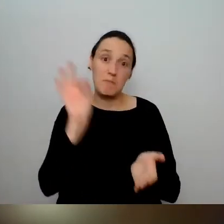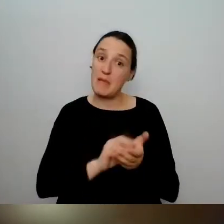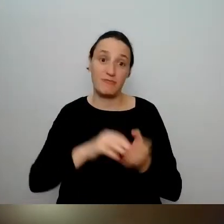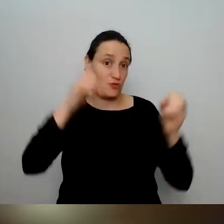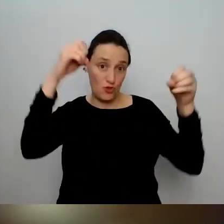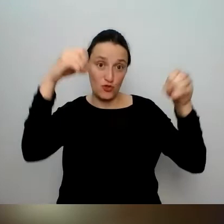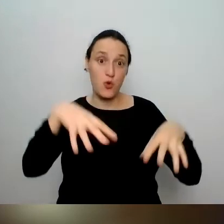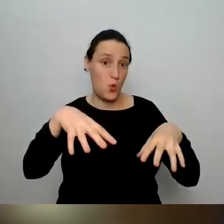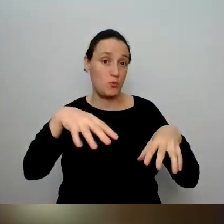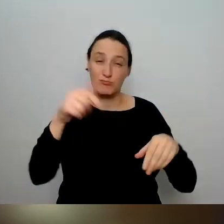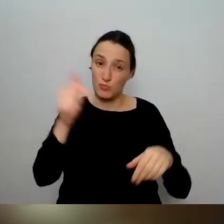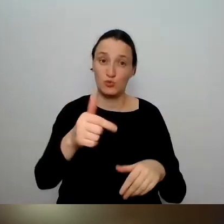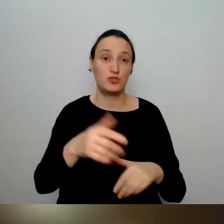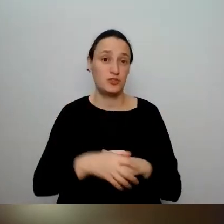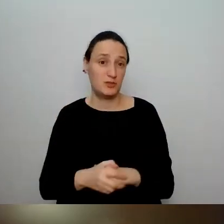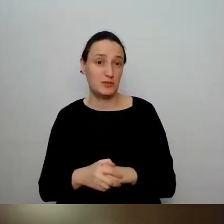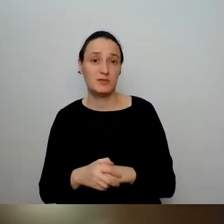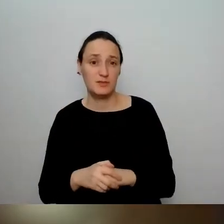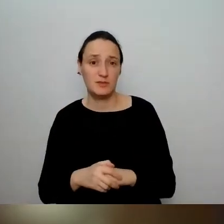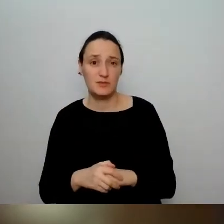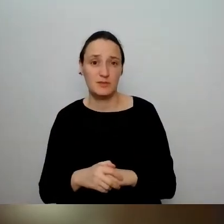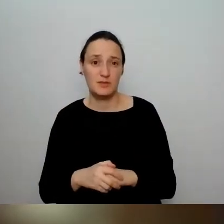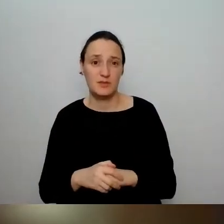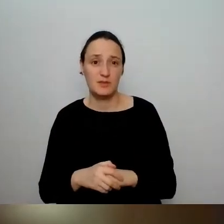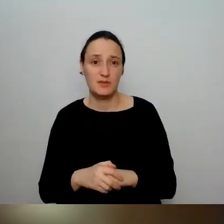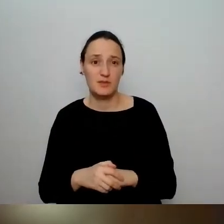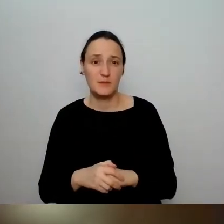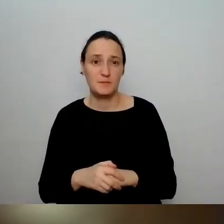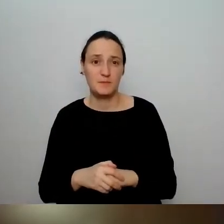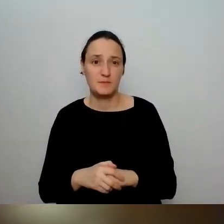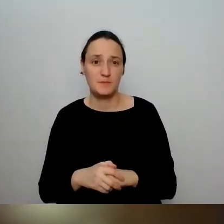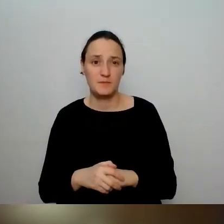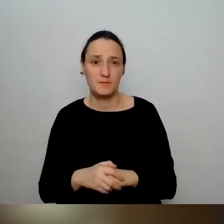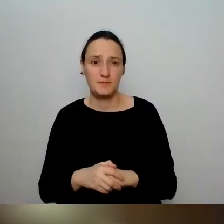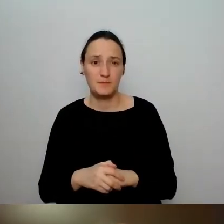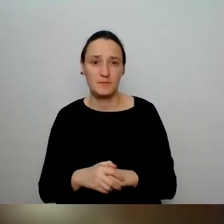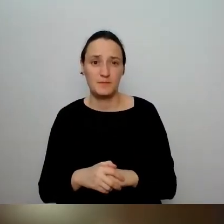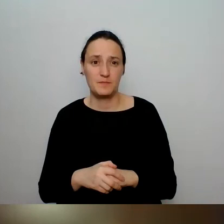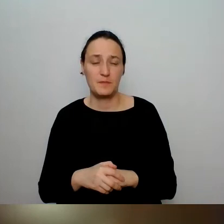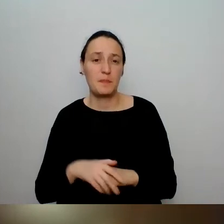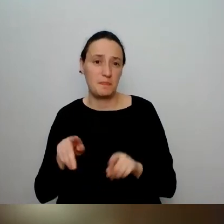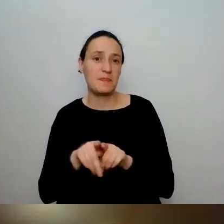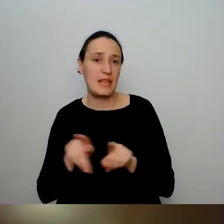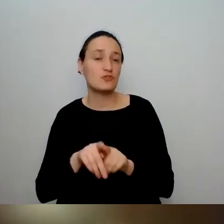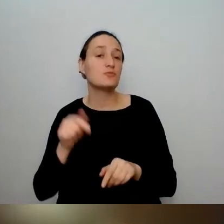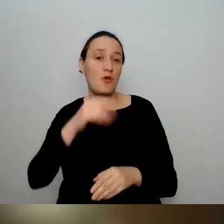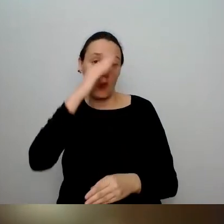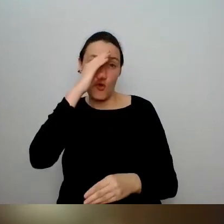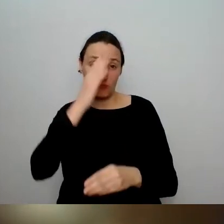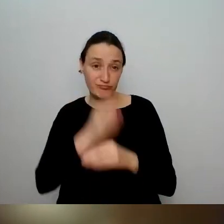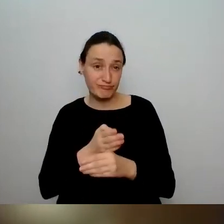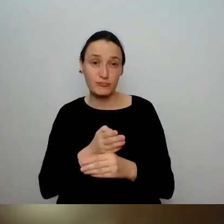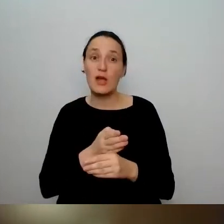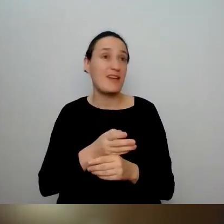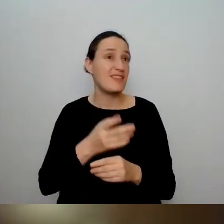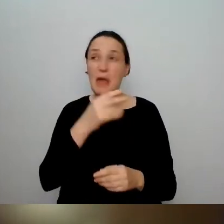to do if you are aware of it. I actually, after I first studied these laws, I changed